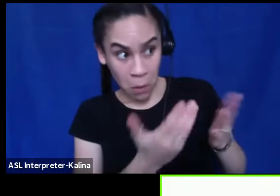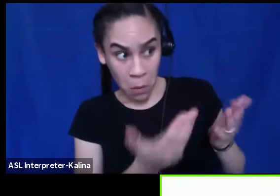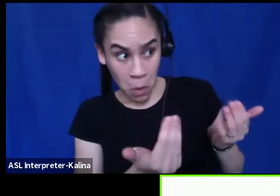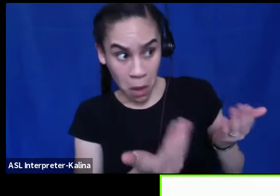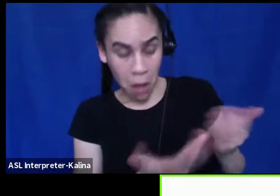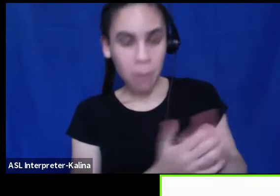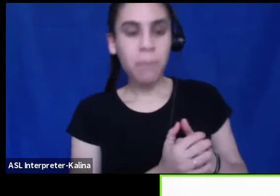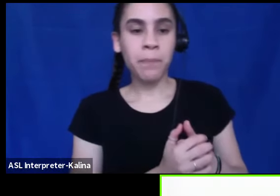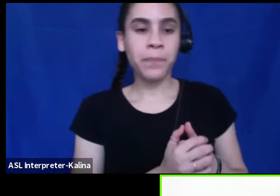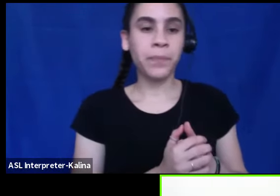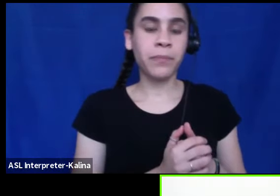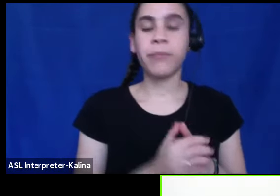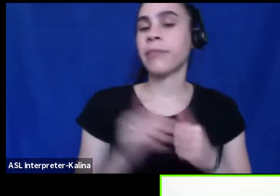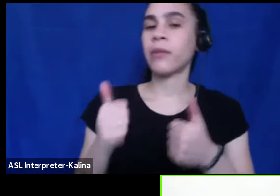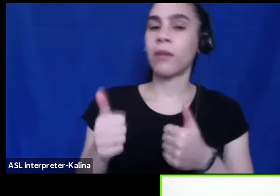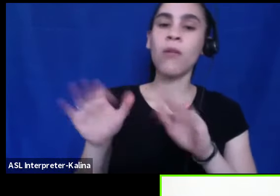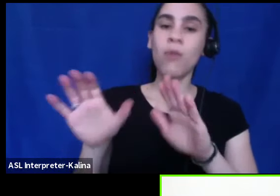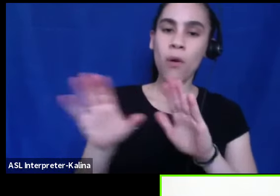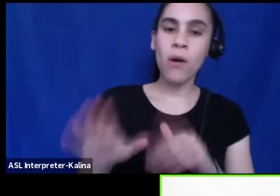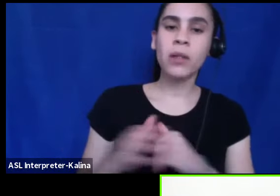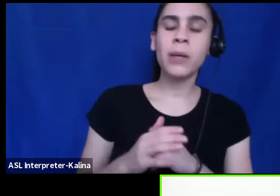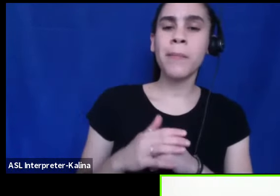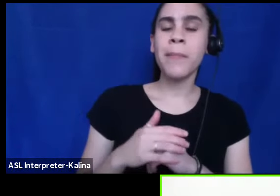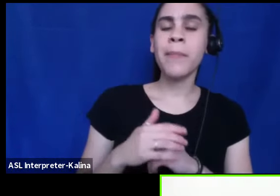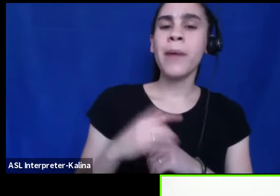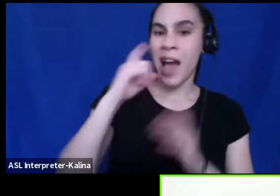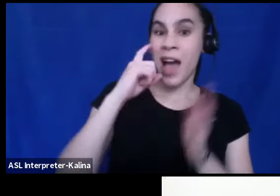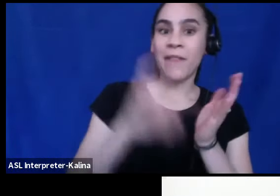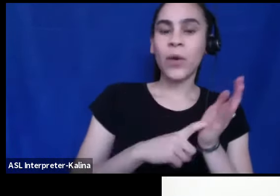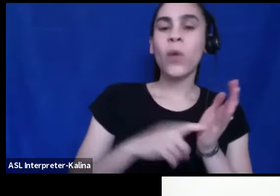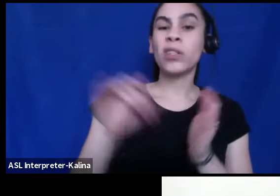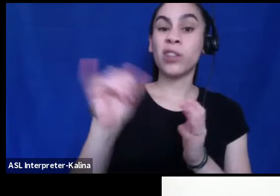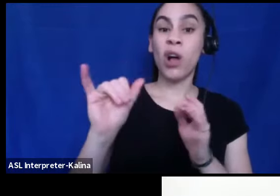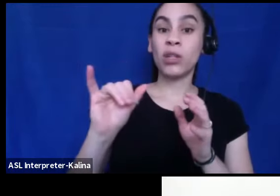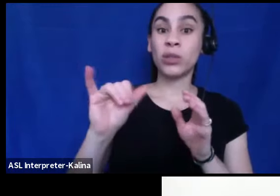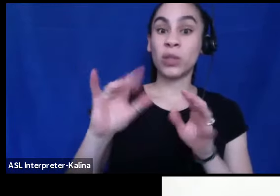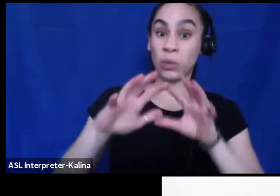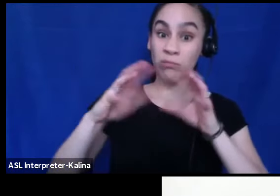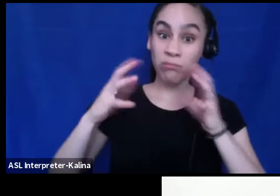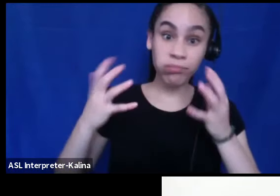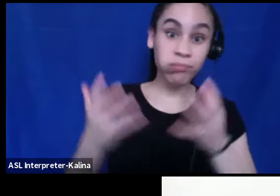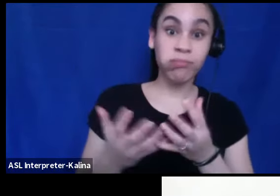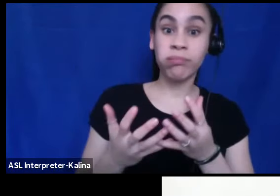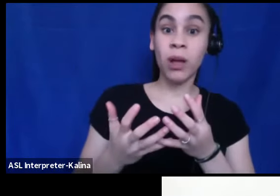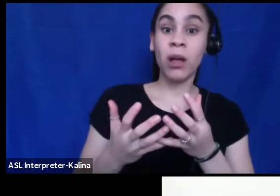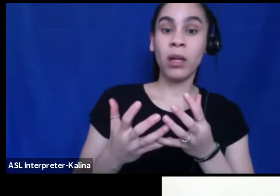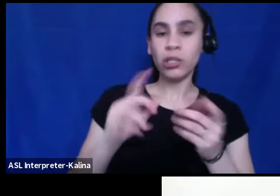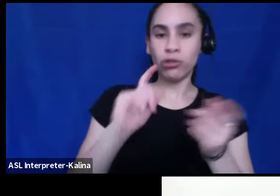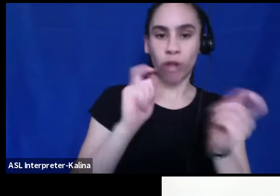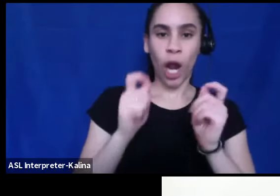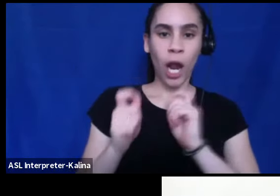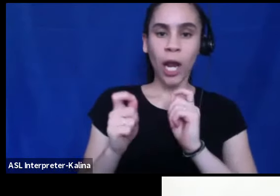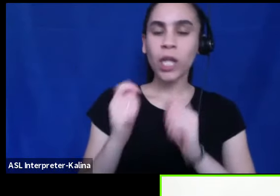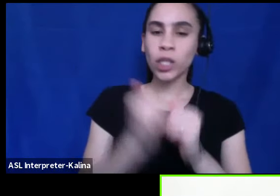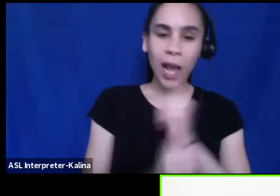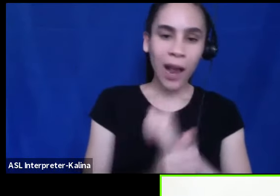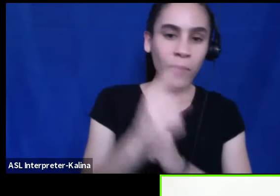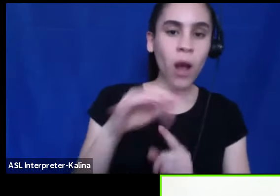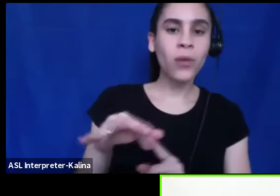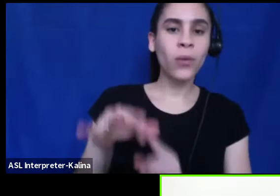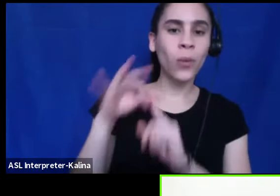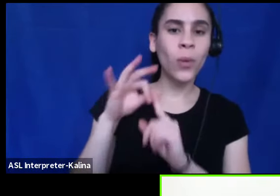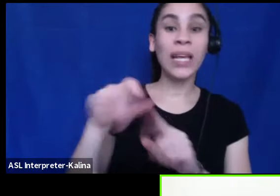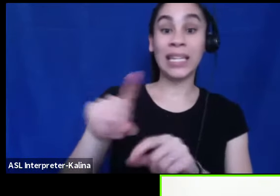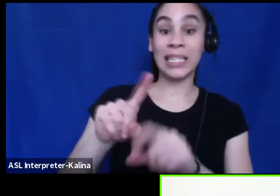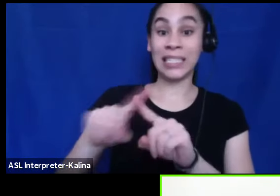Awesome. Yeah, and I've noticed globally it changes too. You know, every person is unique, and also different